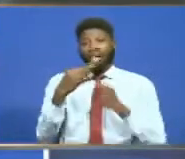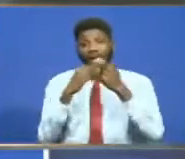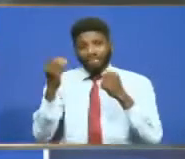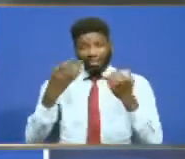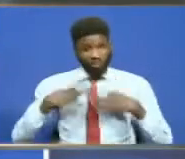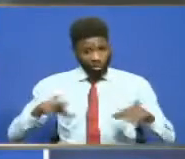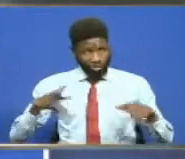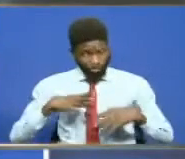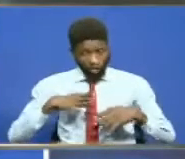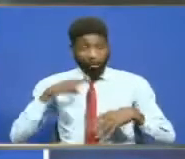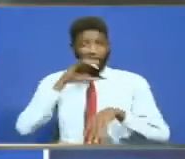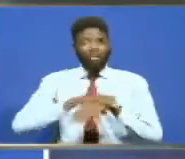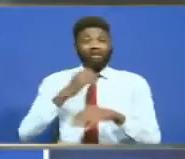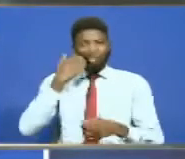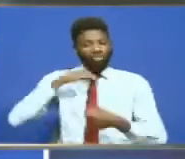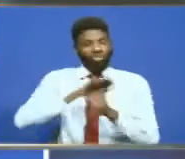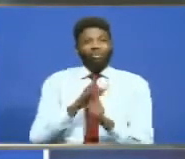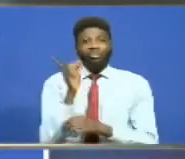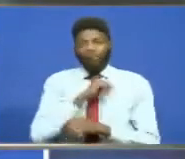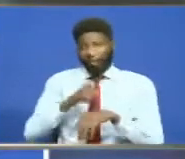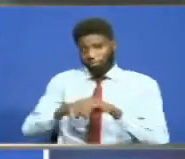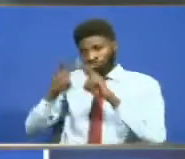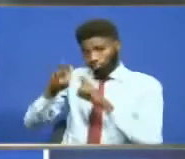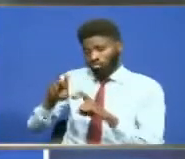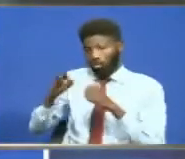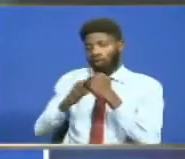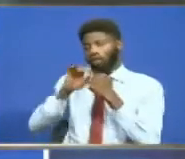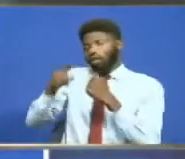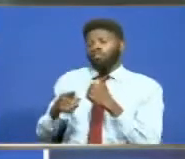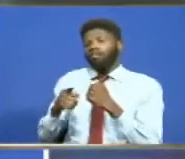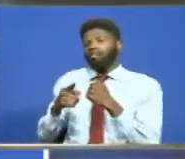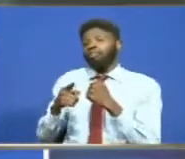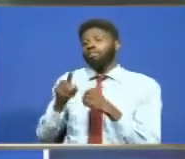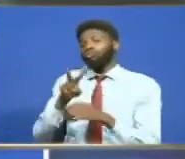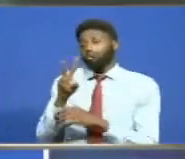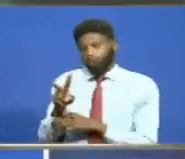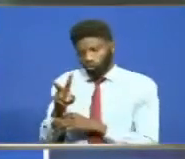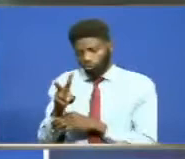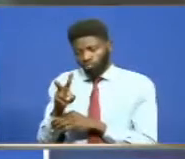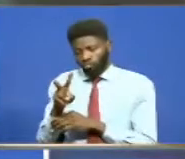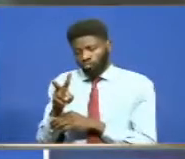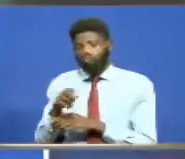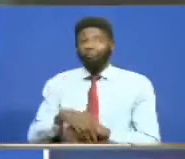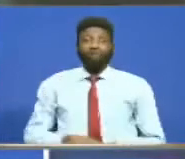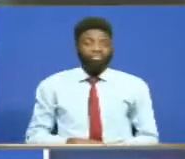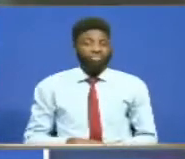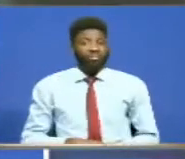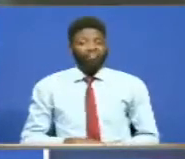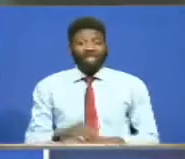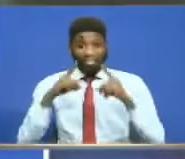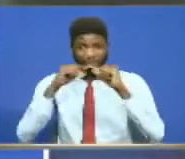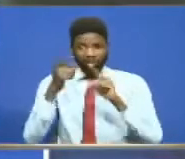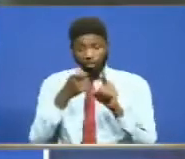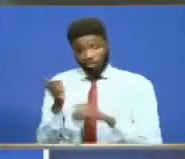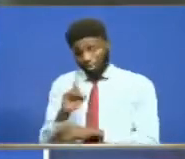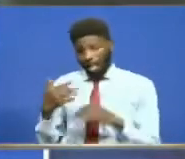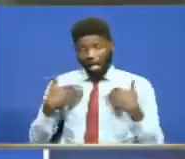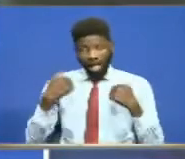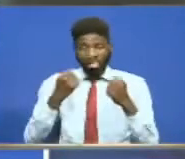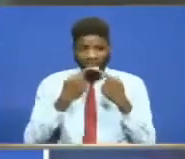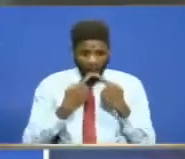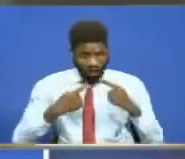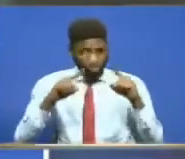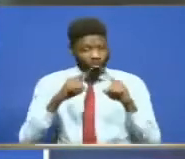cases from 8,322 samples that are tested in the last 24 hours. A statement from the Ministry of Health indicates